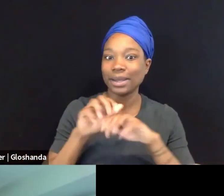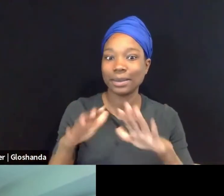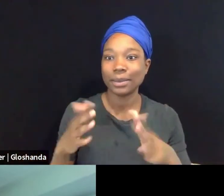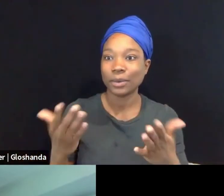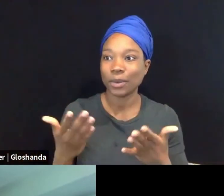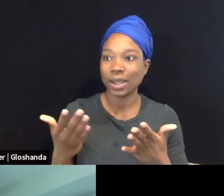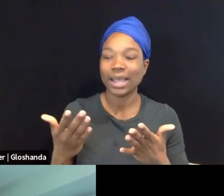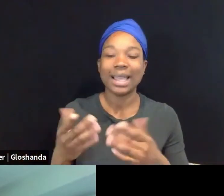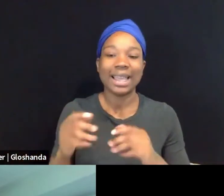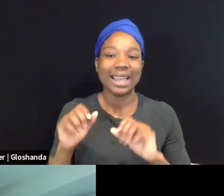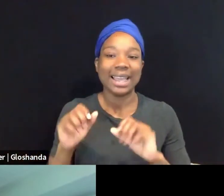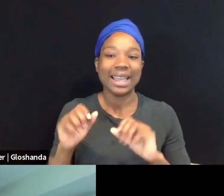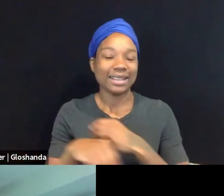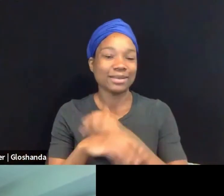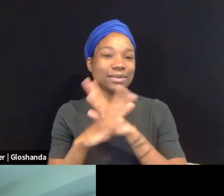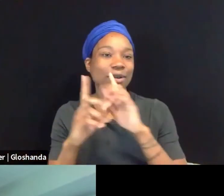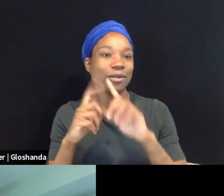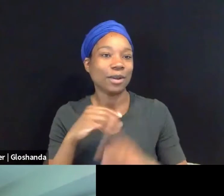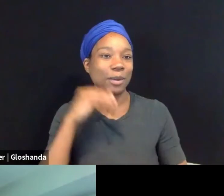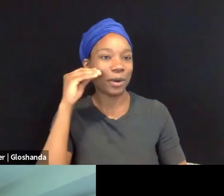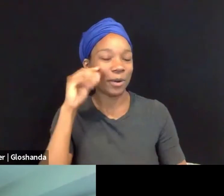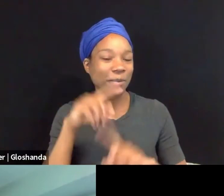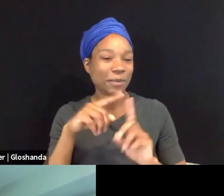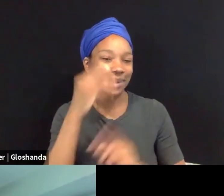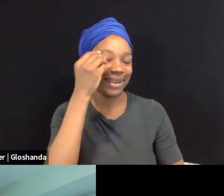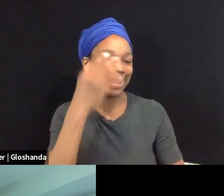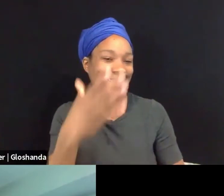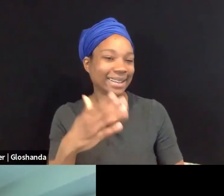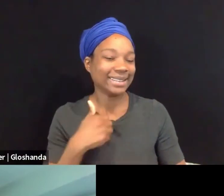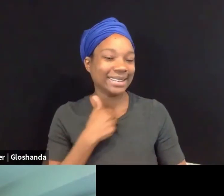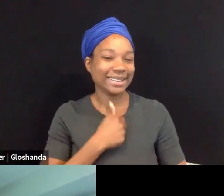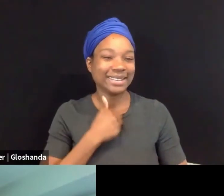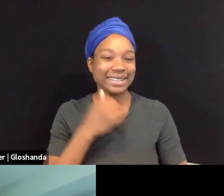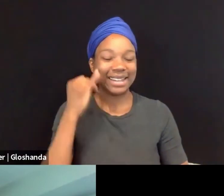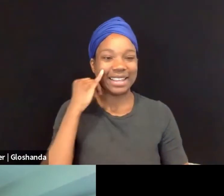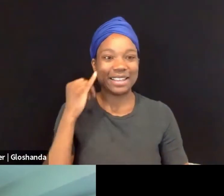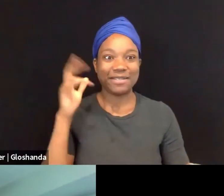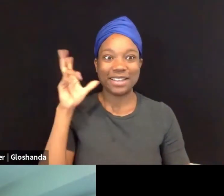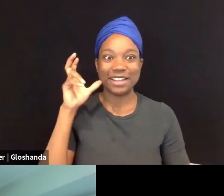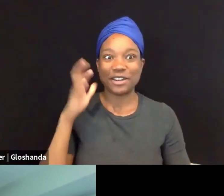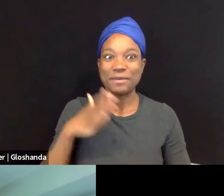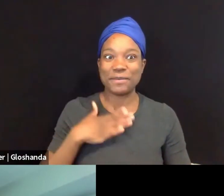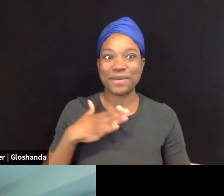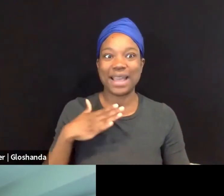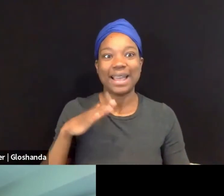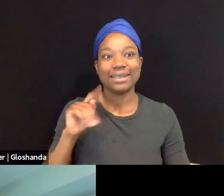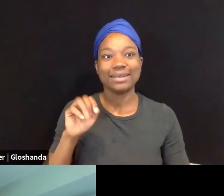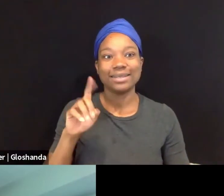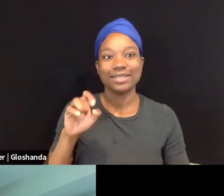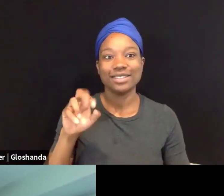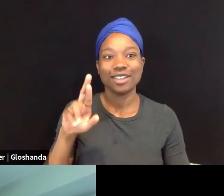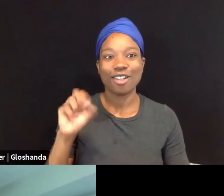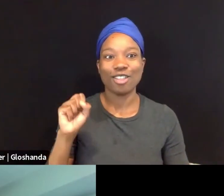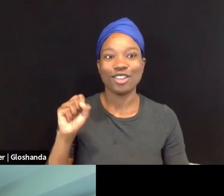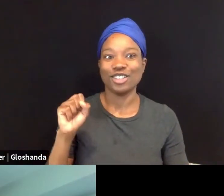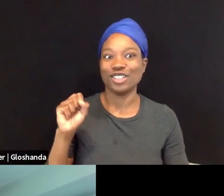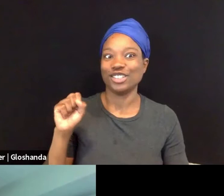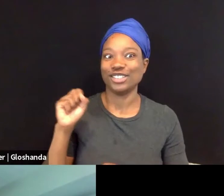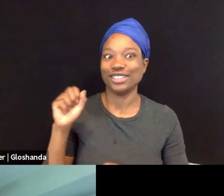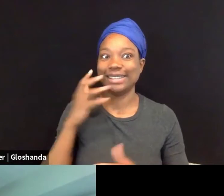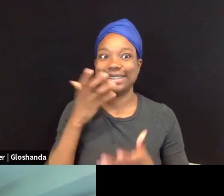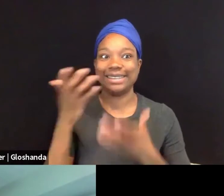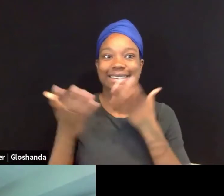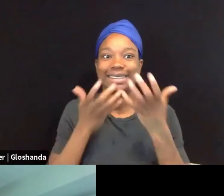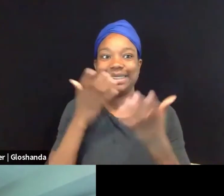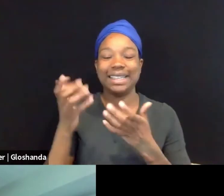in advance if you hear my screaming toddlers in the background. They've been coming in and out. So